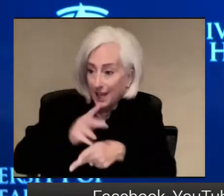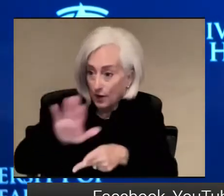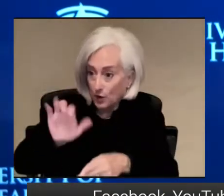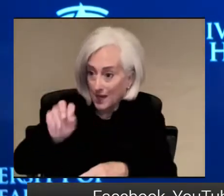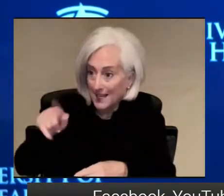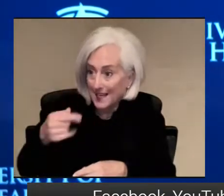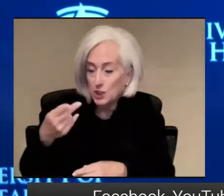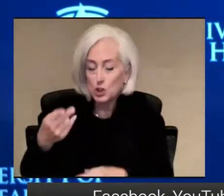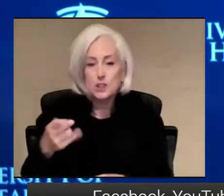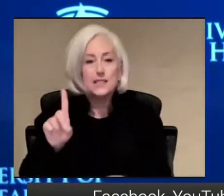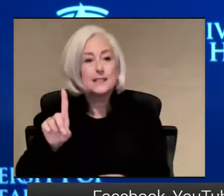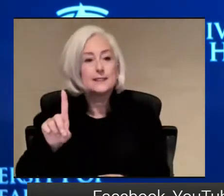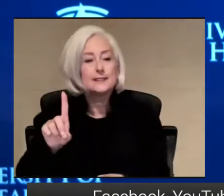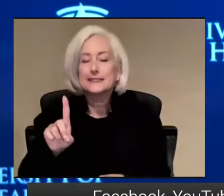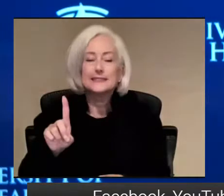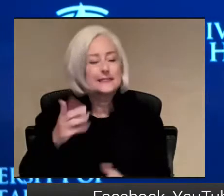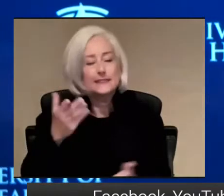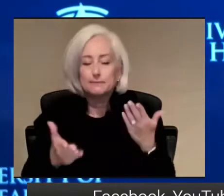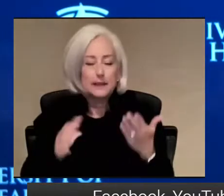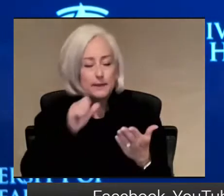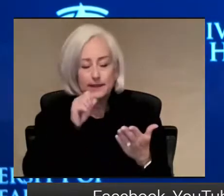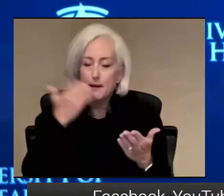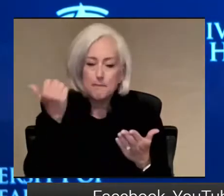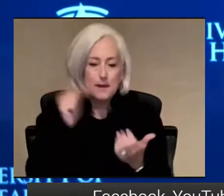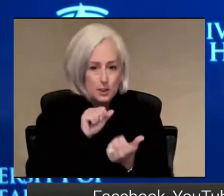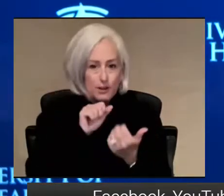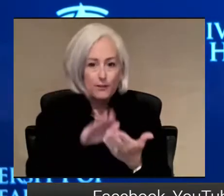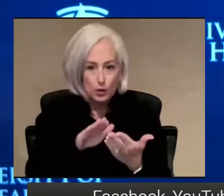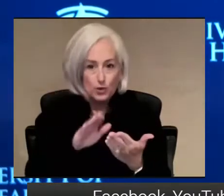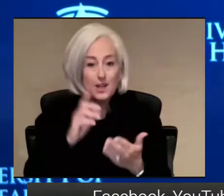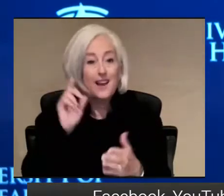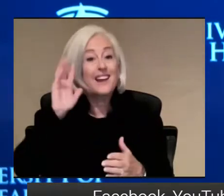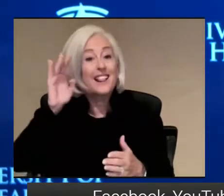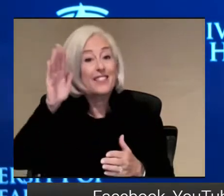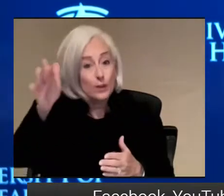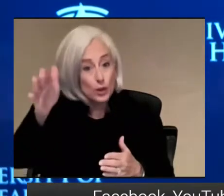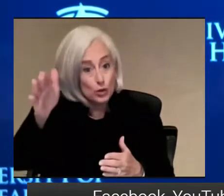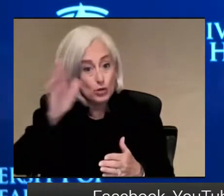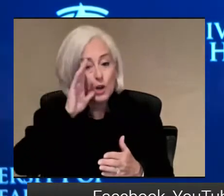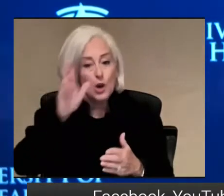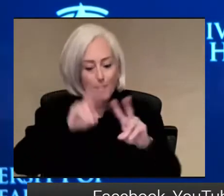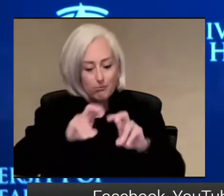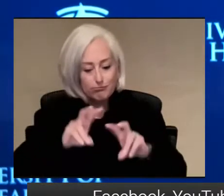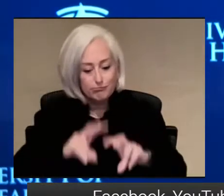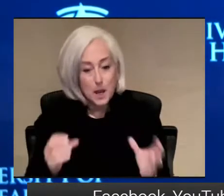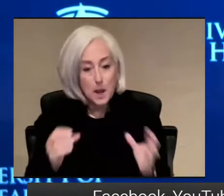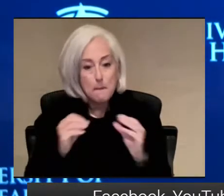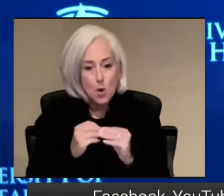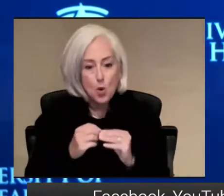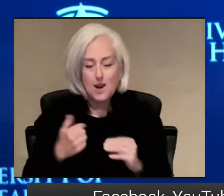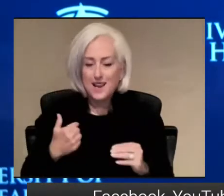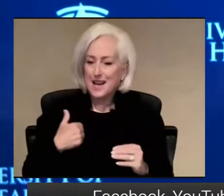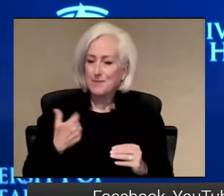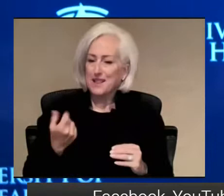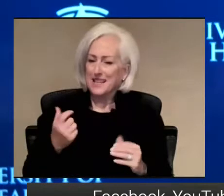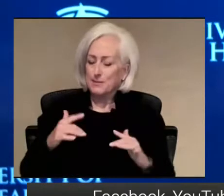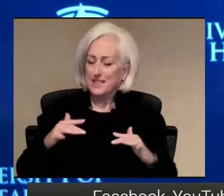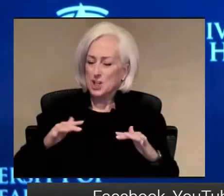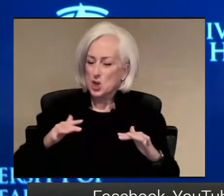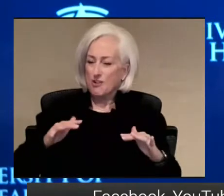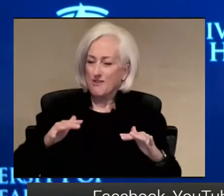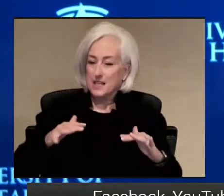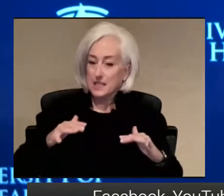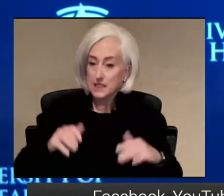into that and get more focused on it in the future. But I'm a little nervous. People are out there saying there's this study that says, well, hey, caffeine may help